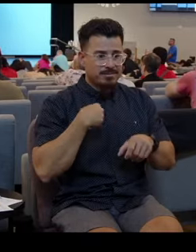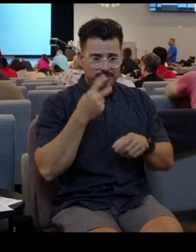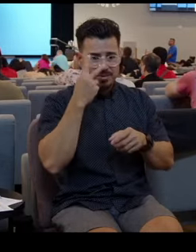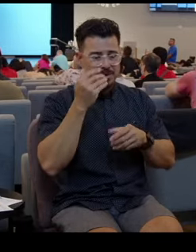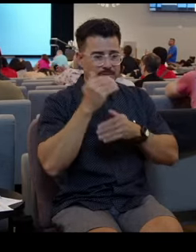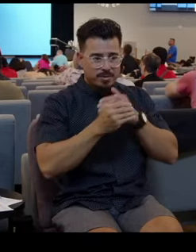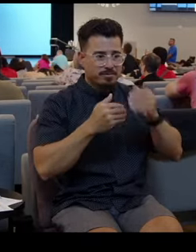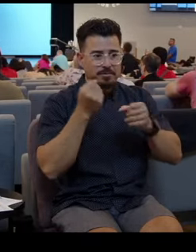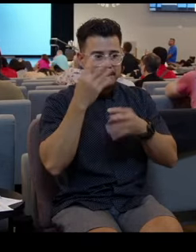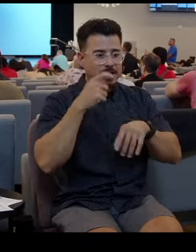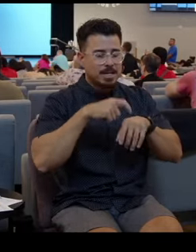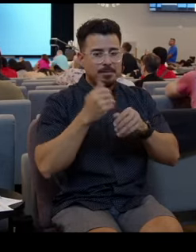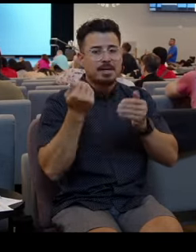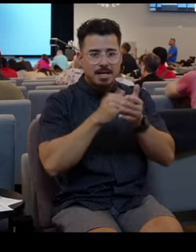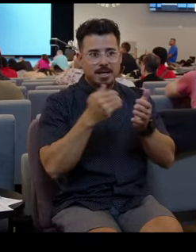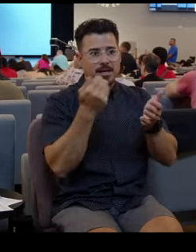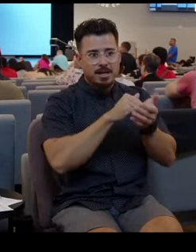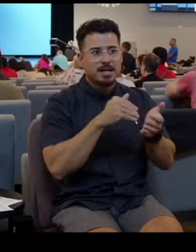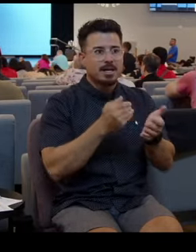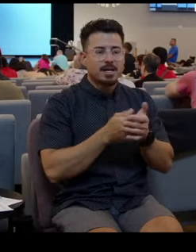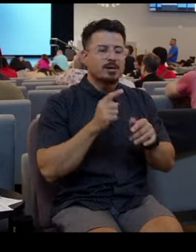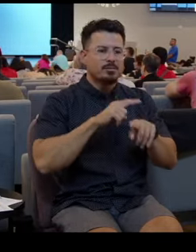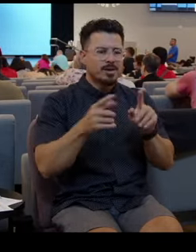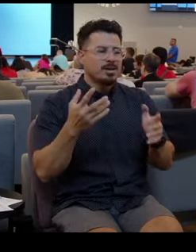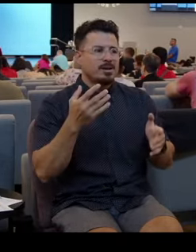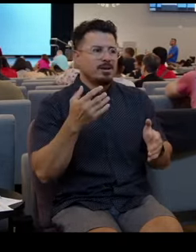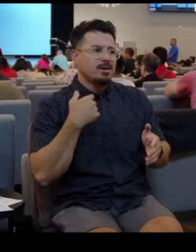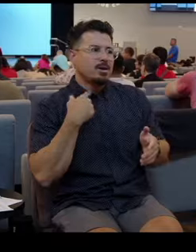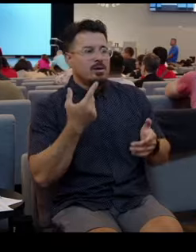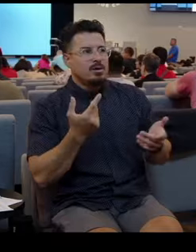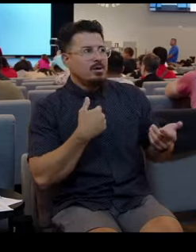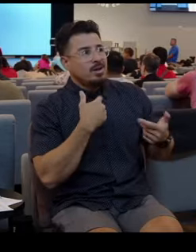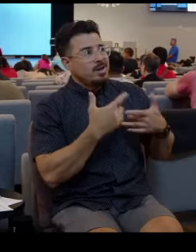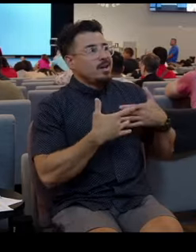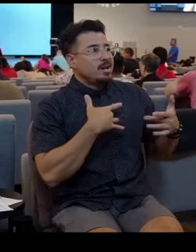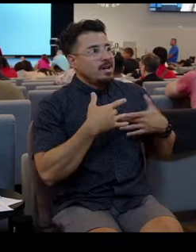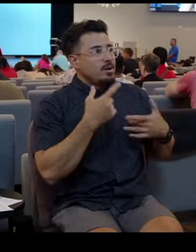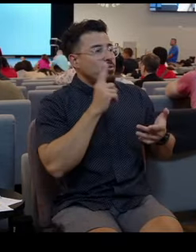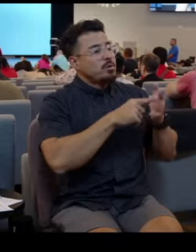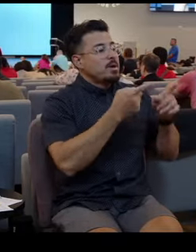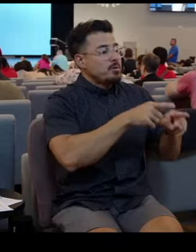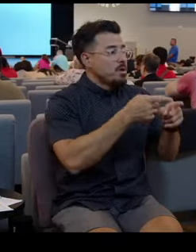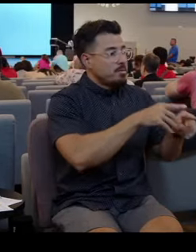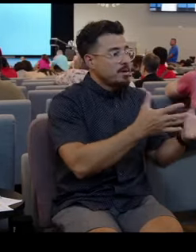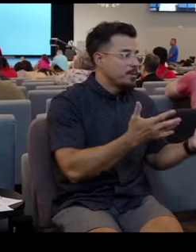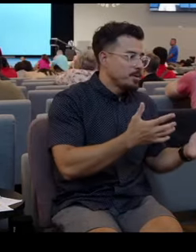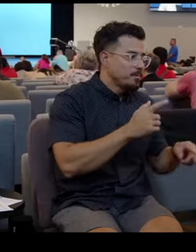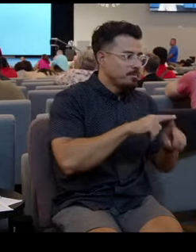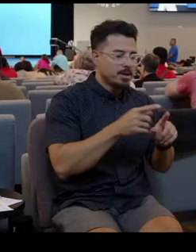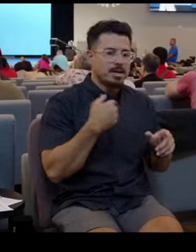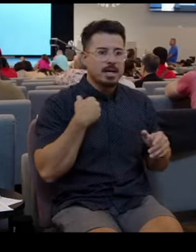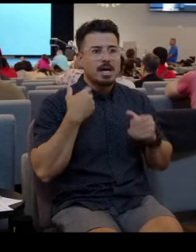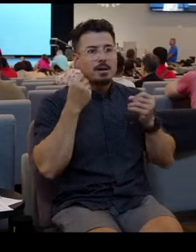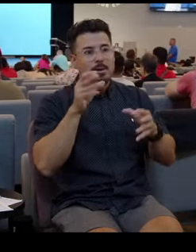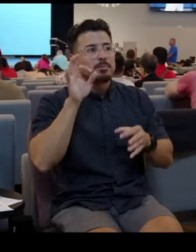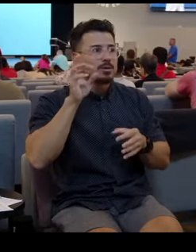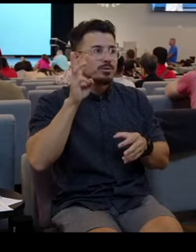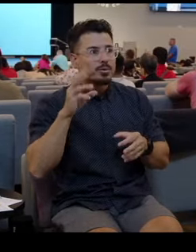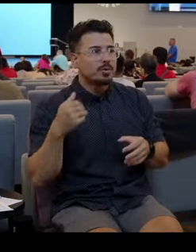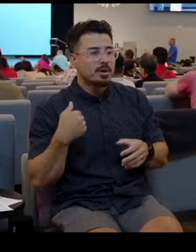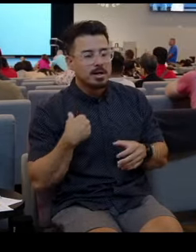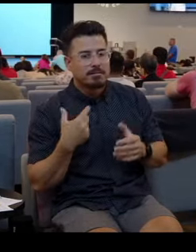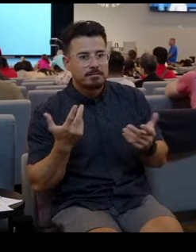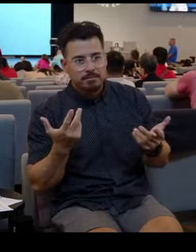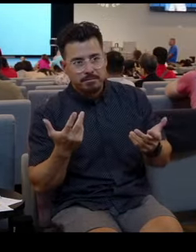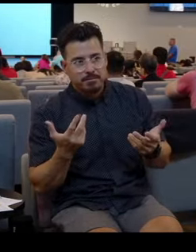years. And you say, yeah, but what about this? What about that? It's all true. It's all true. How many Pastor Warners do we have? How